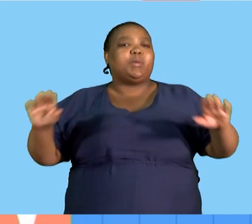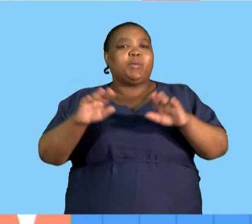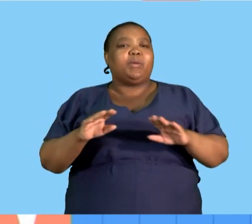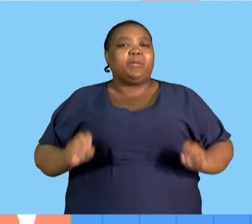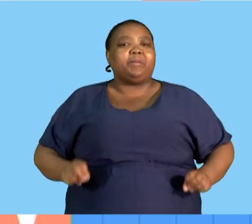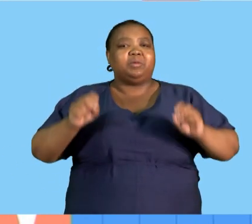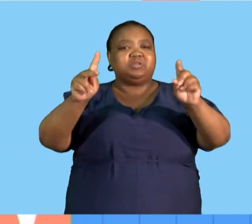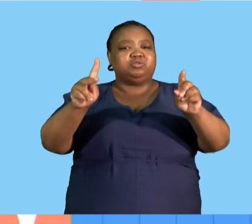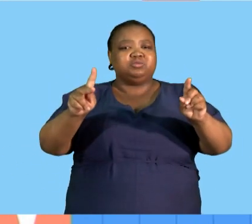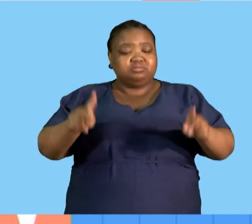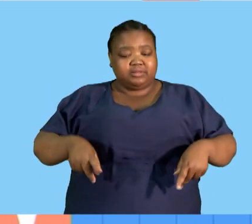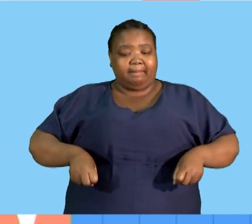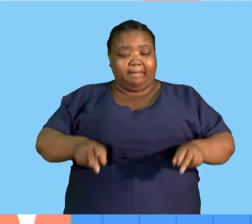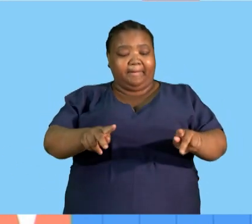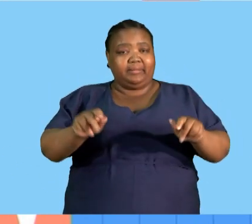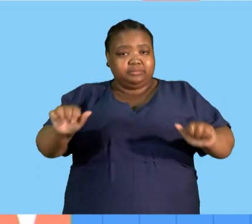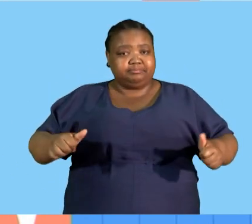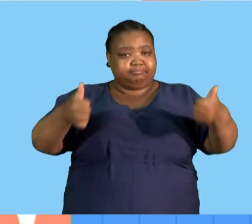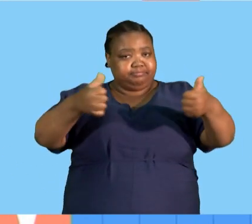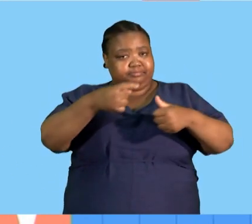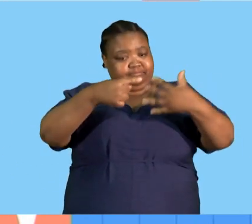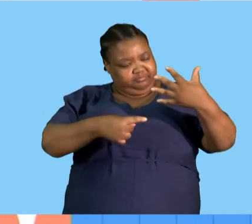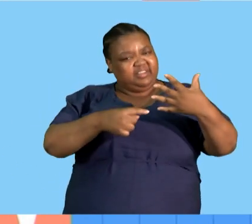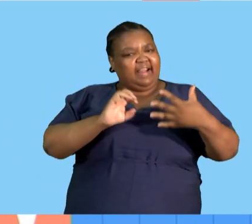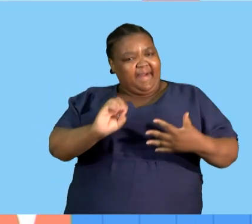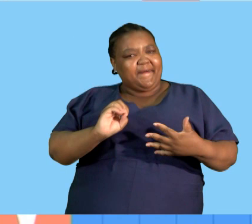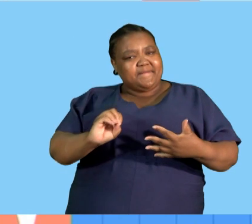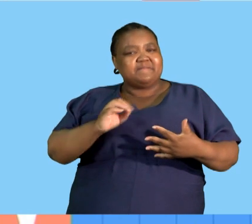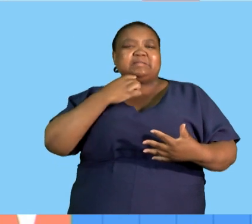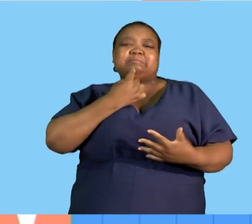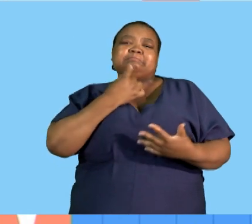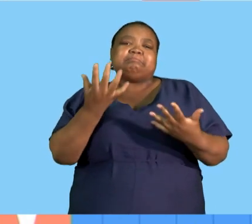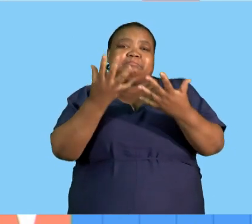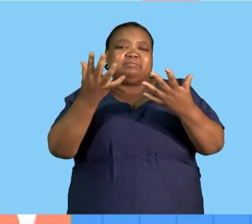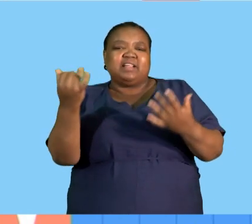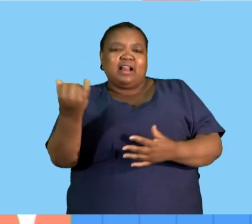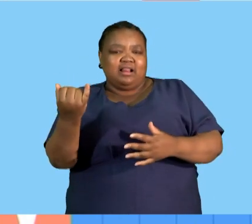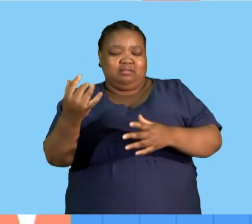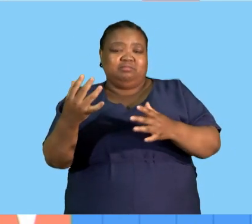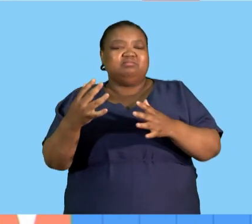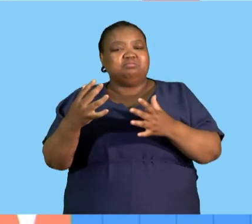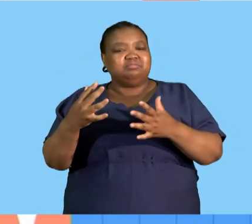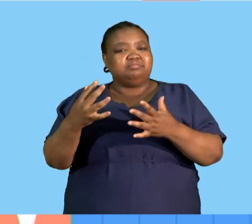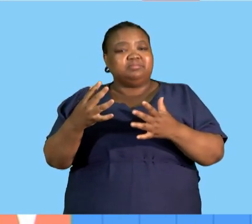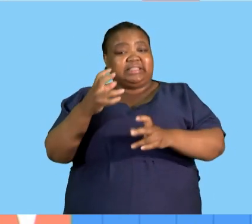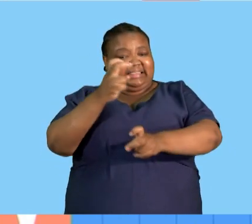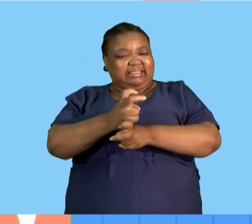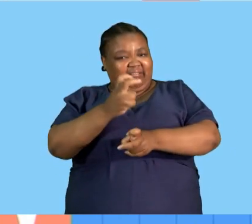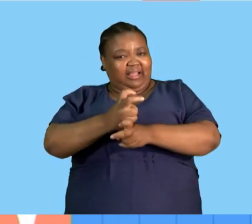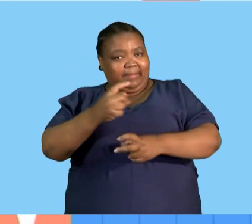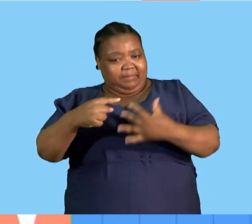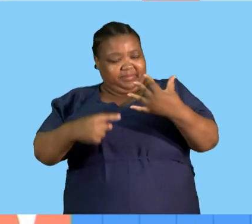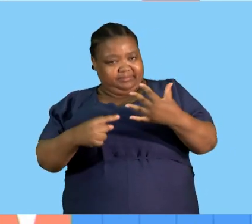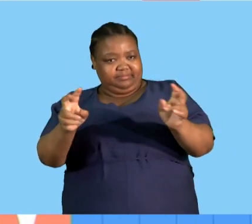all faced with a series of great opportunities brilliantly disguised as impossible situations. This is